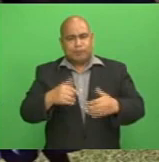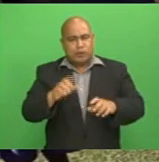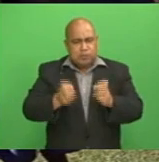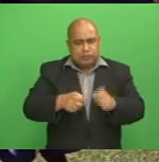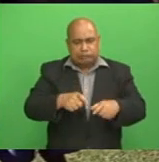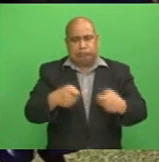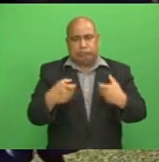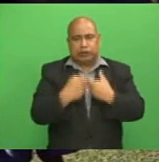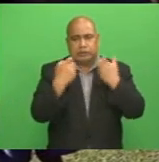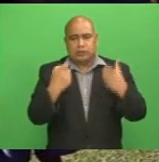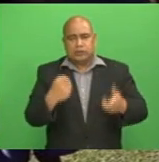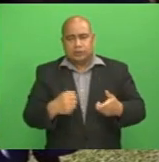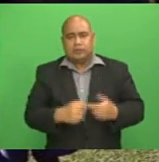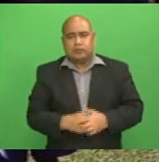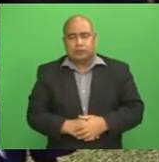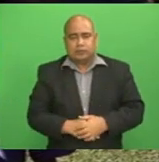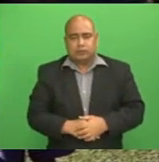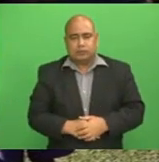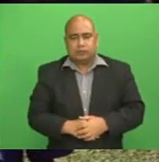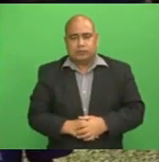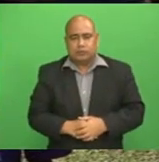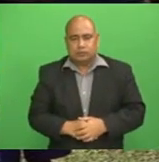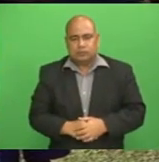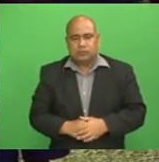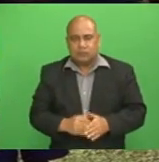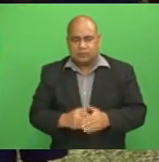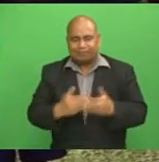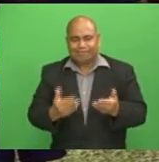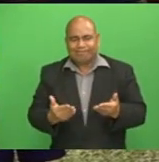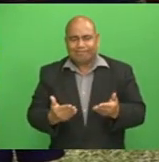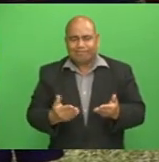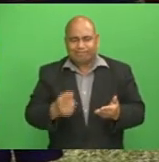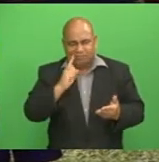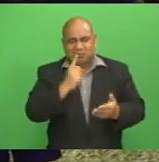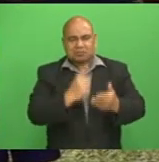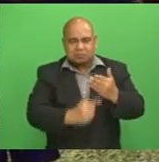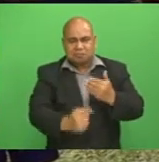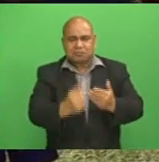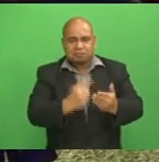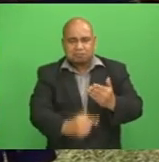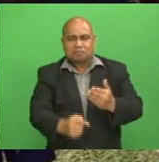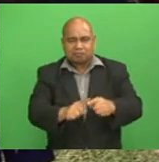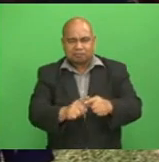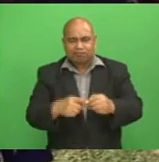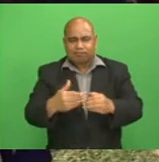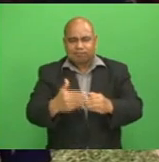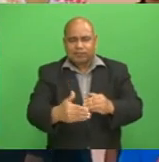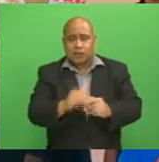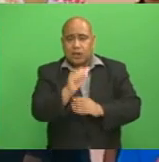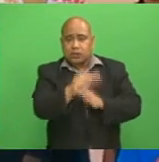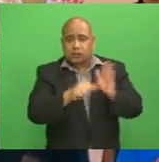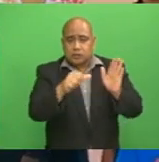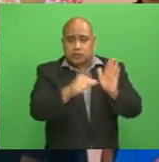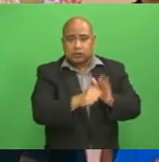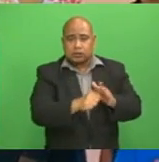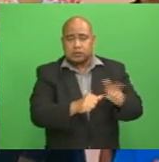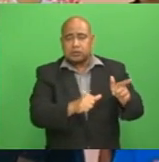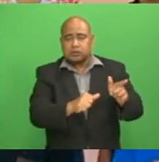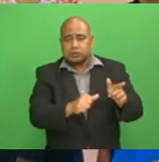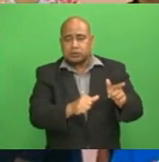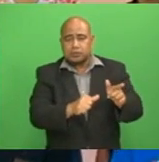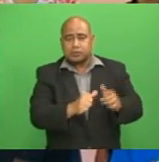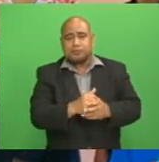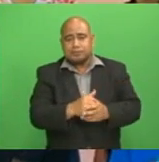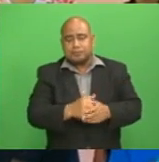really touching, and especially the ages from 16 to